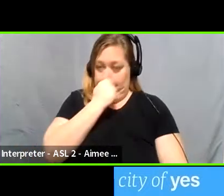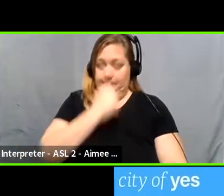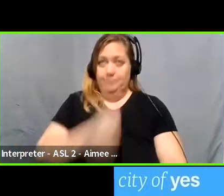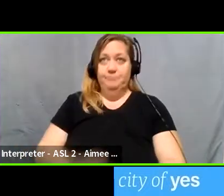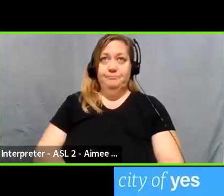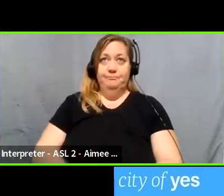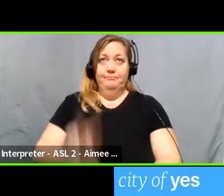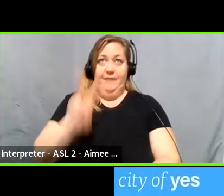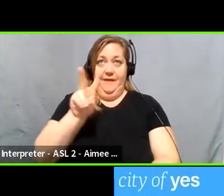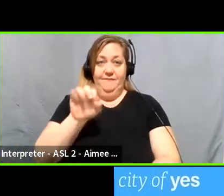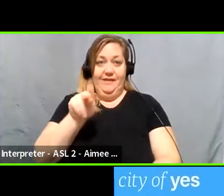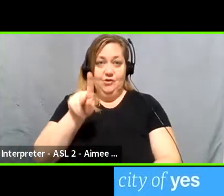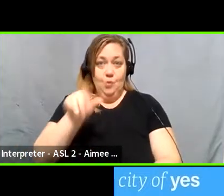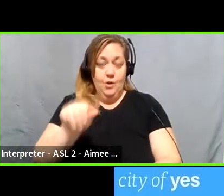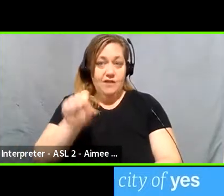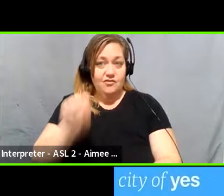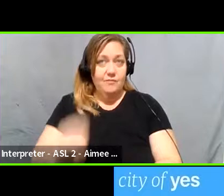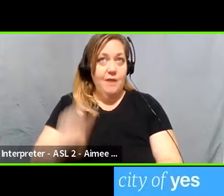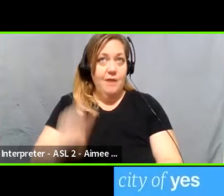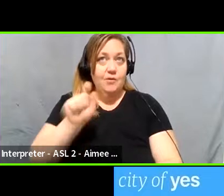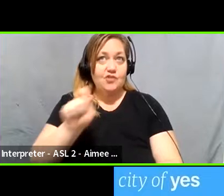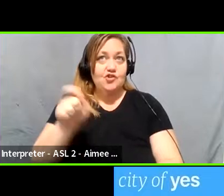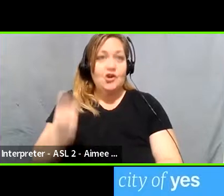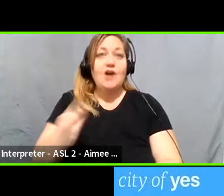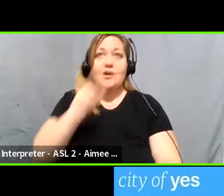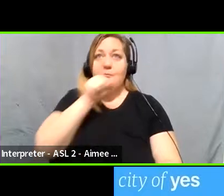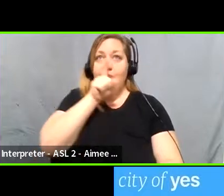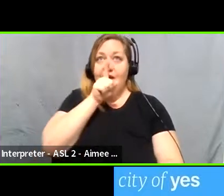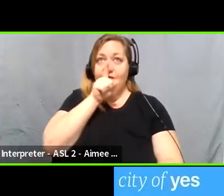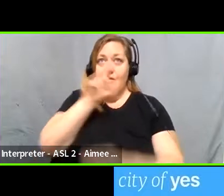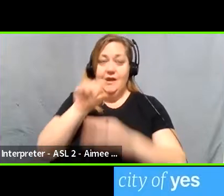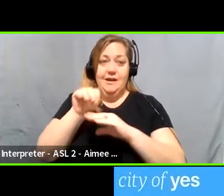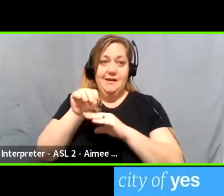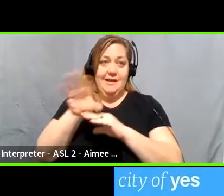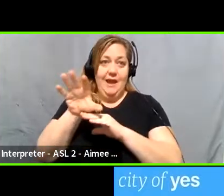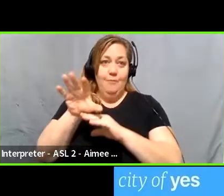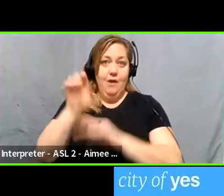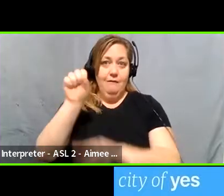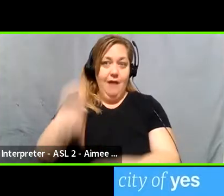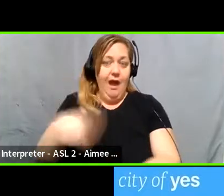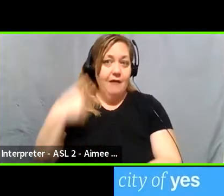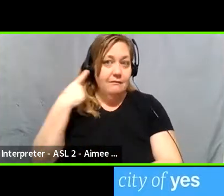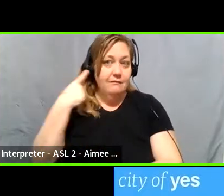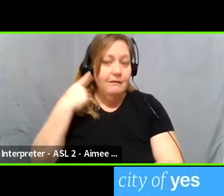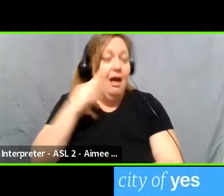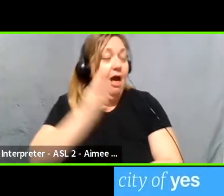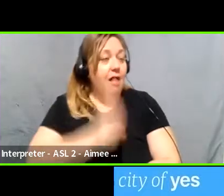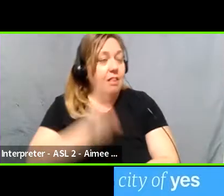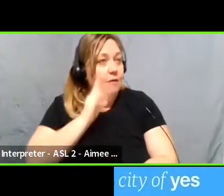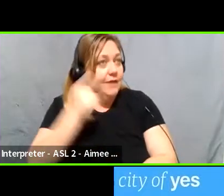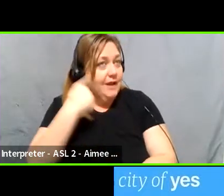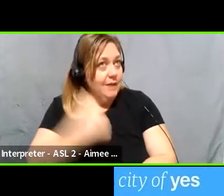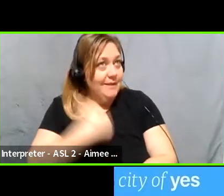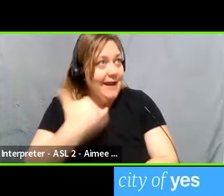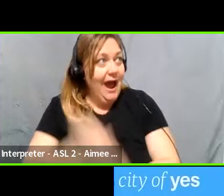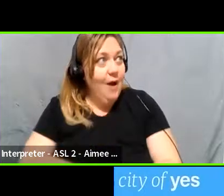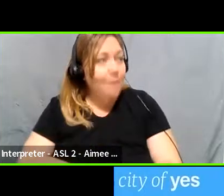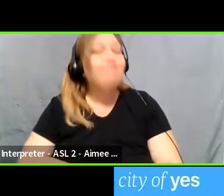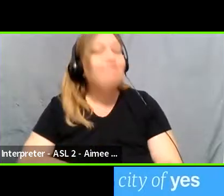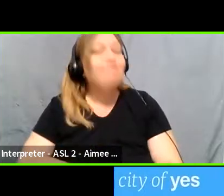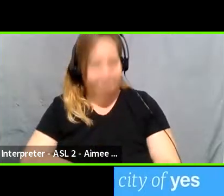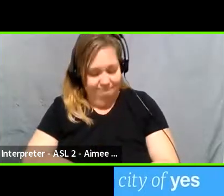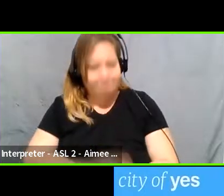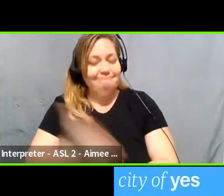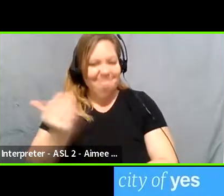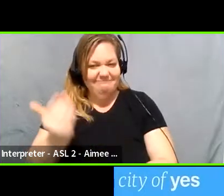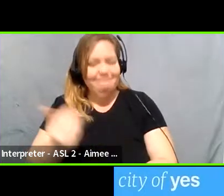Victoria, you should be able to turn on your microphone and camera. Hello. Can you hear me now? Hi, Victoria. Yeah, we